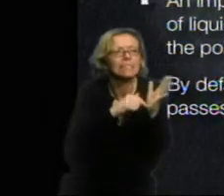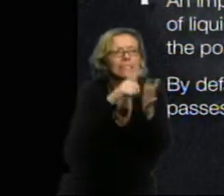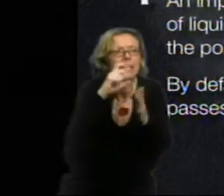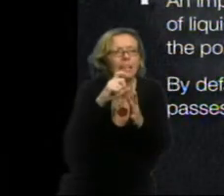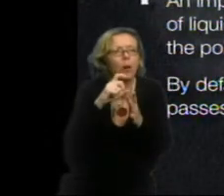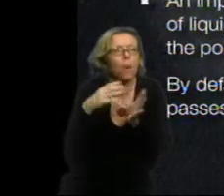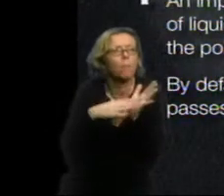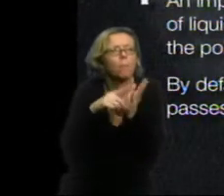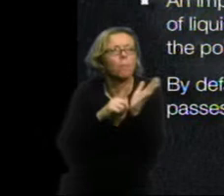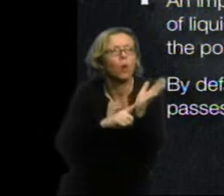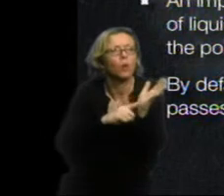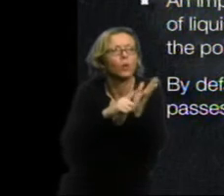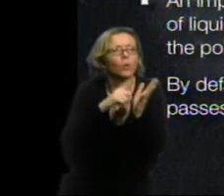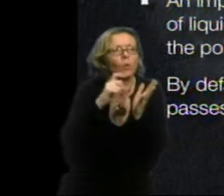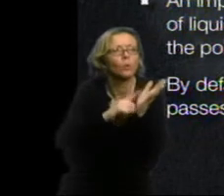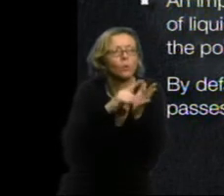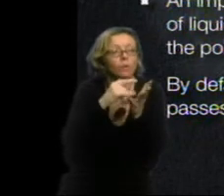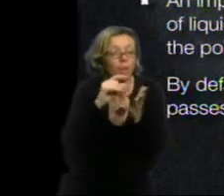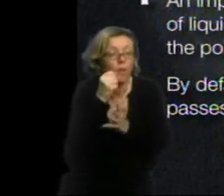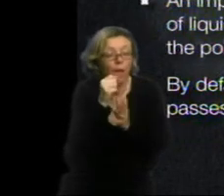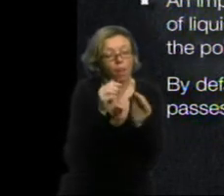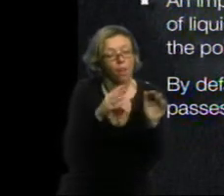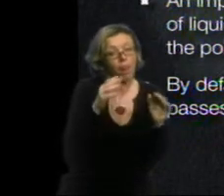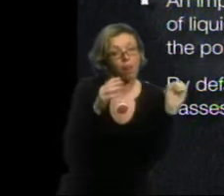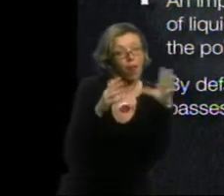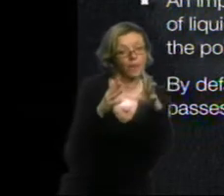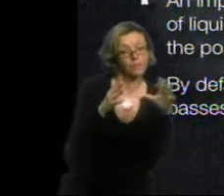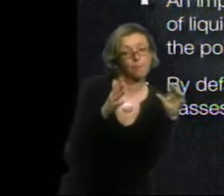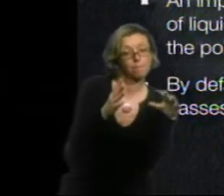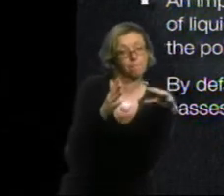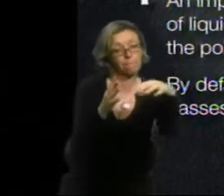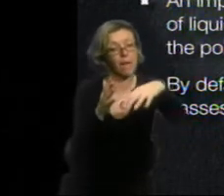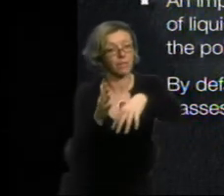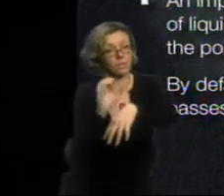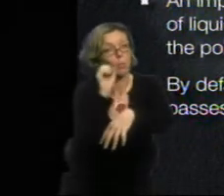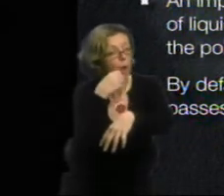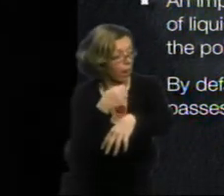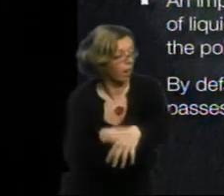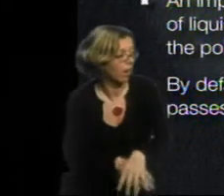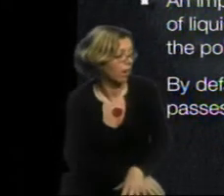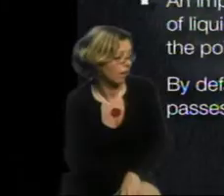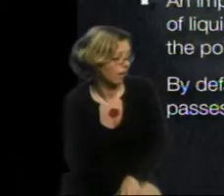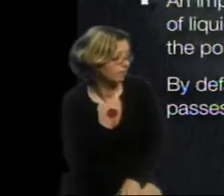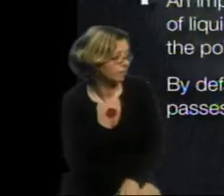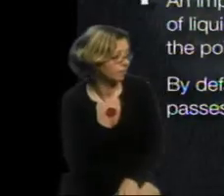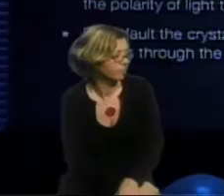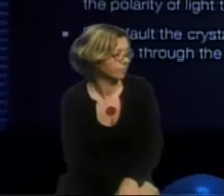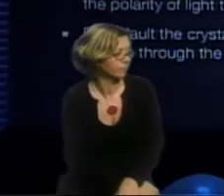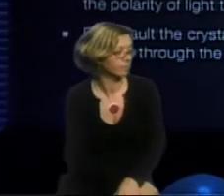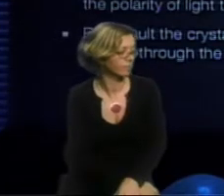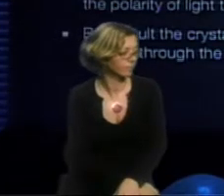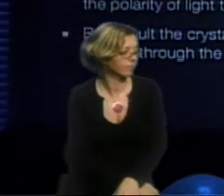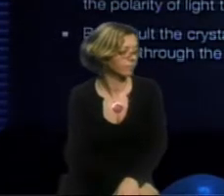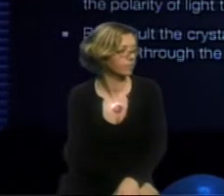they twist light, which is great, but we could just dump a load in there and it would twist light and the light would come out. Well, that doesn't help us